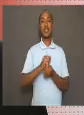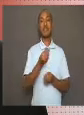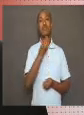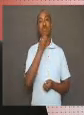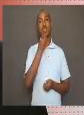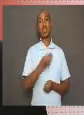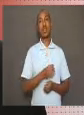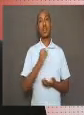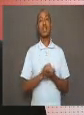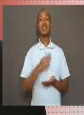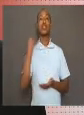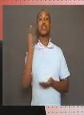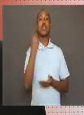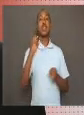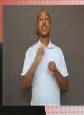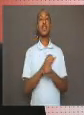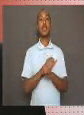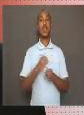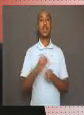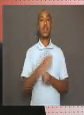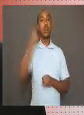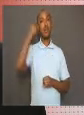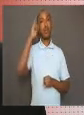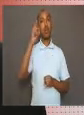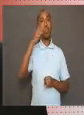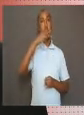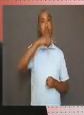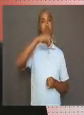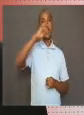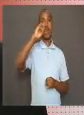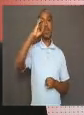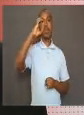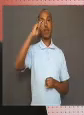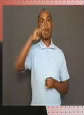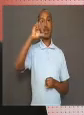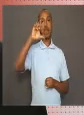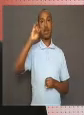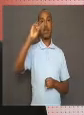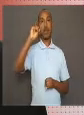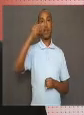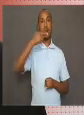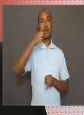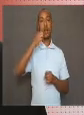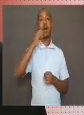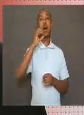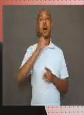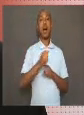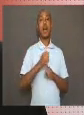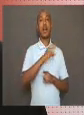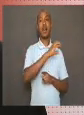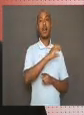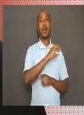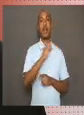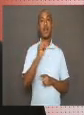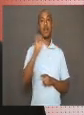food. It is used industrially for pickling iron and steel and for